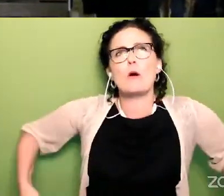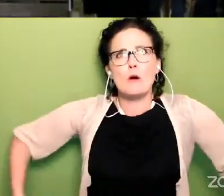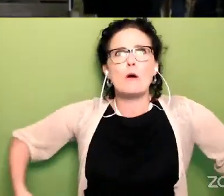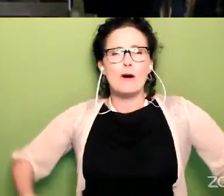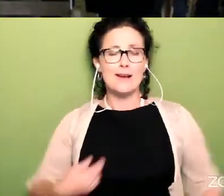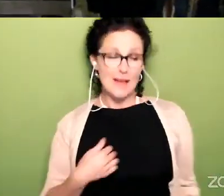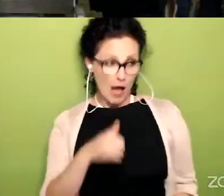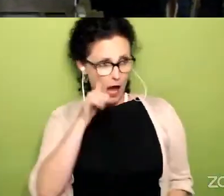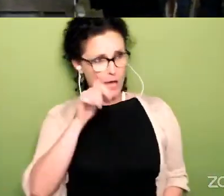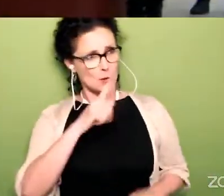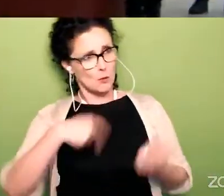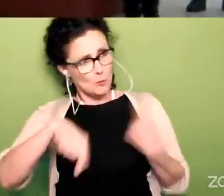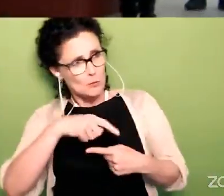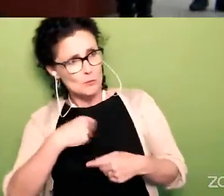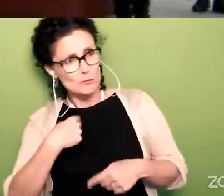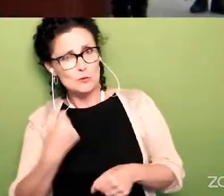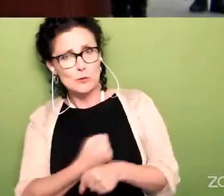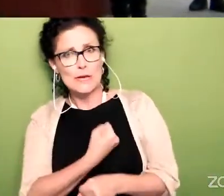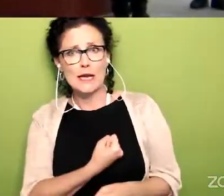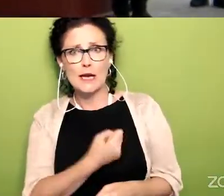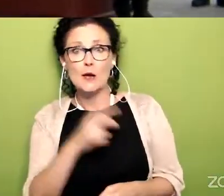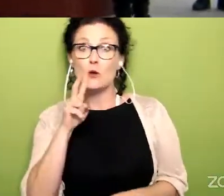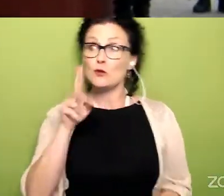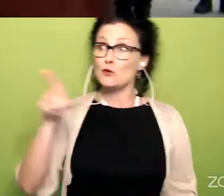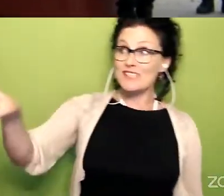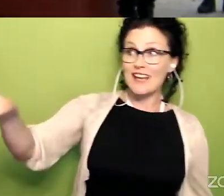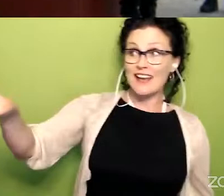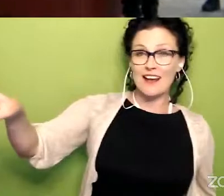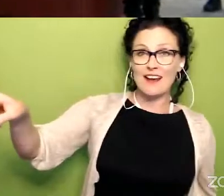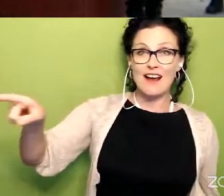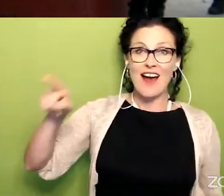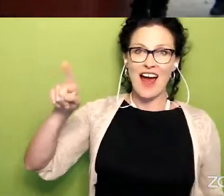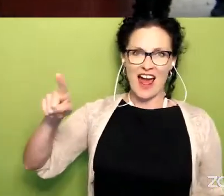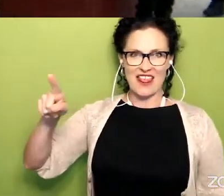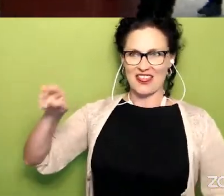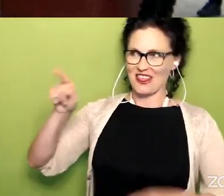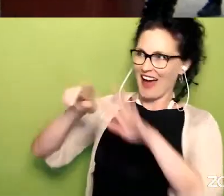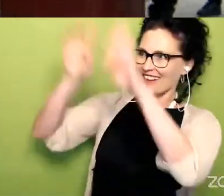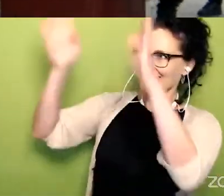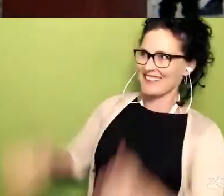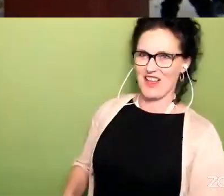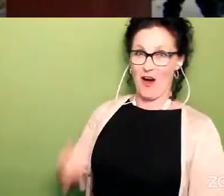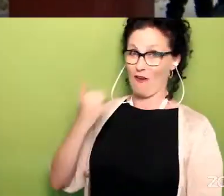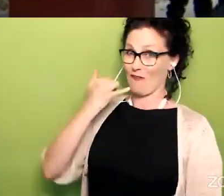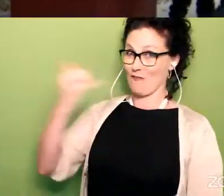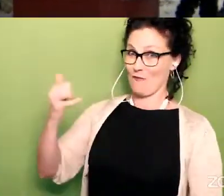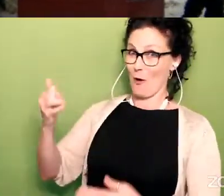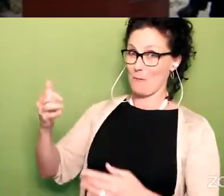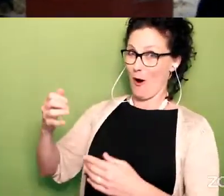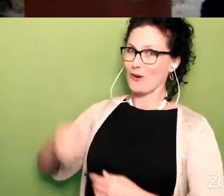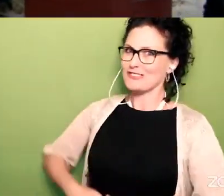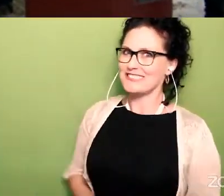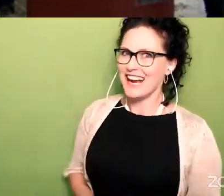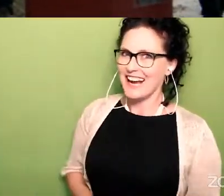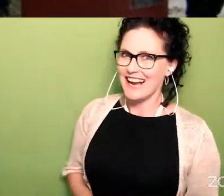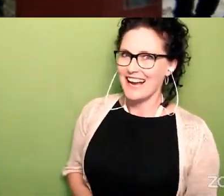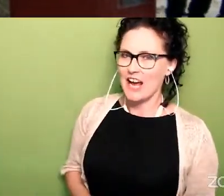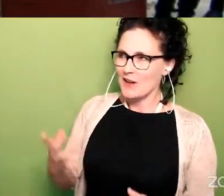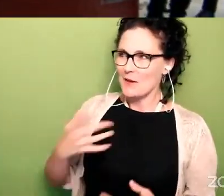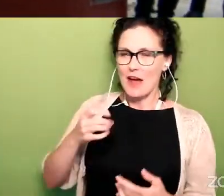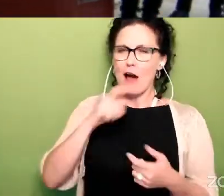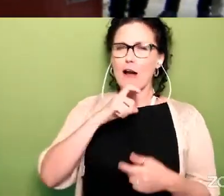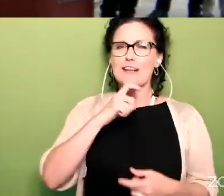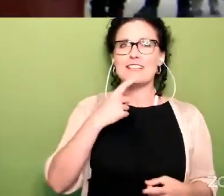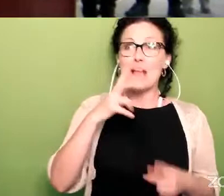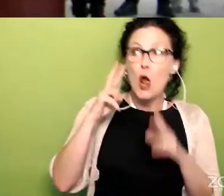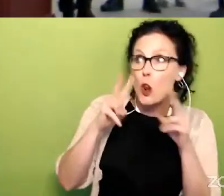box. My cousin said I should look for one. Red box, he said. All I have to do is put the money. With the English coins? Yes,